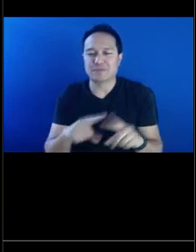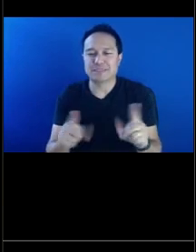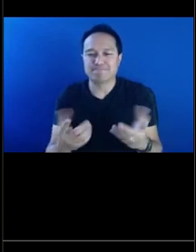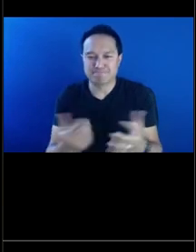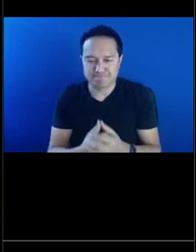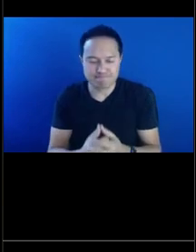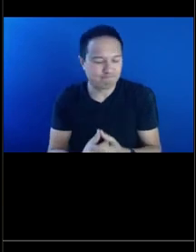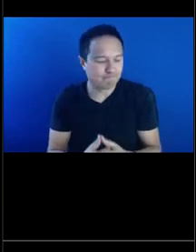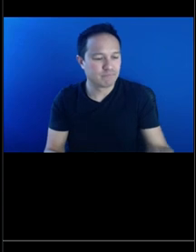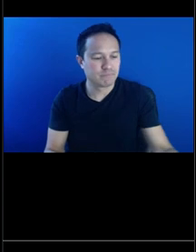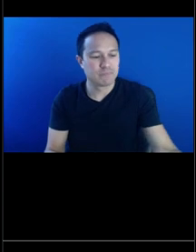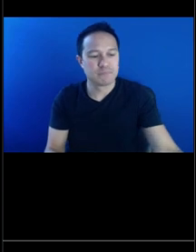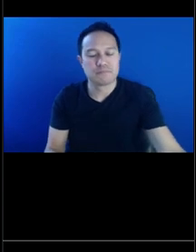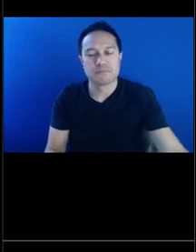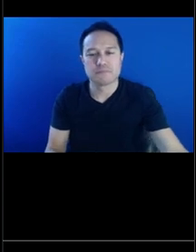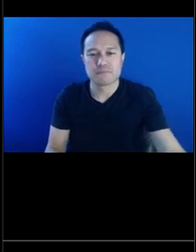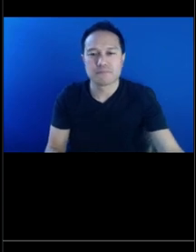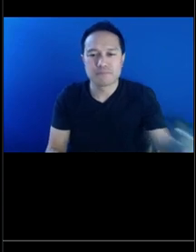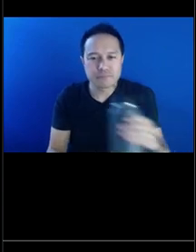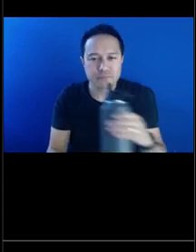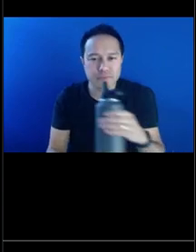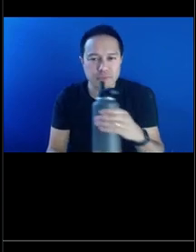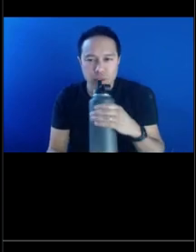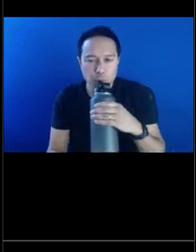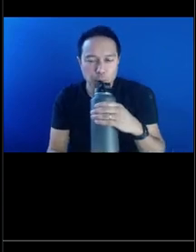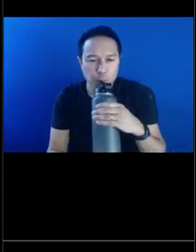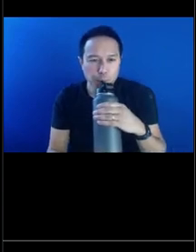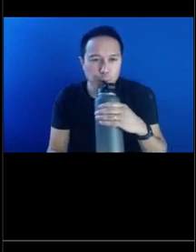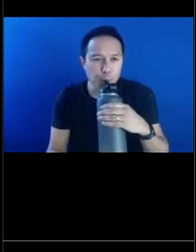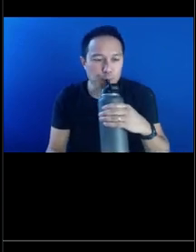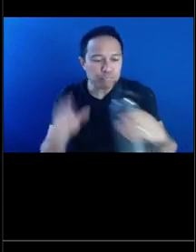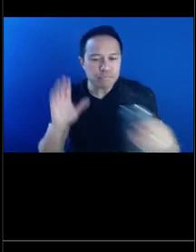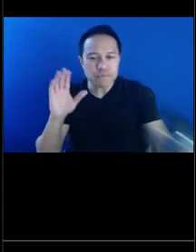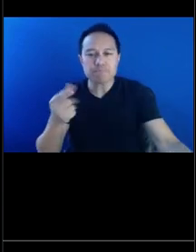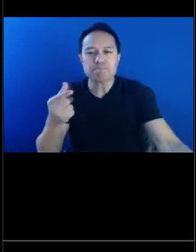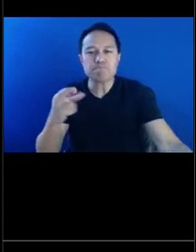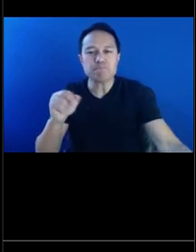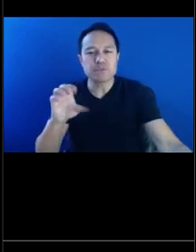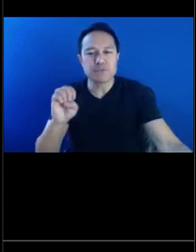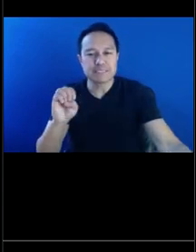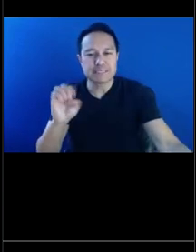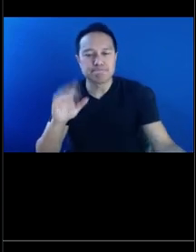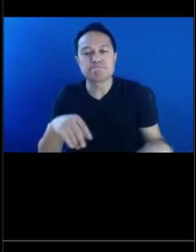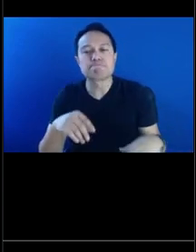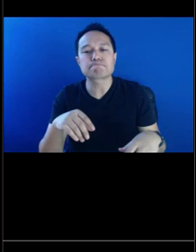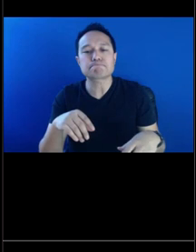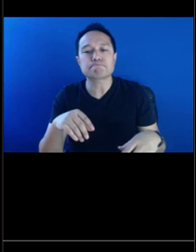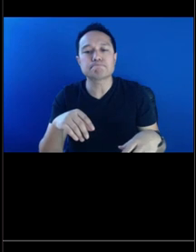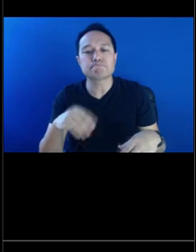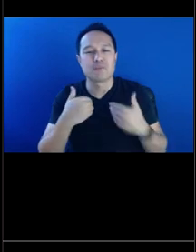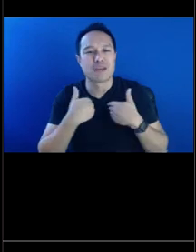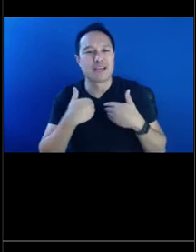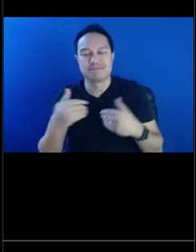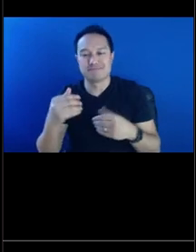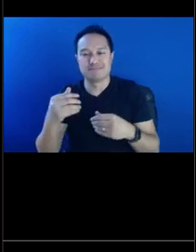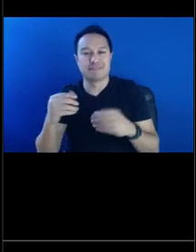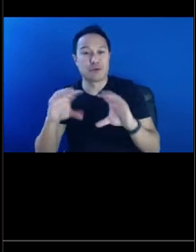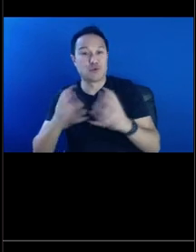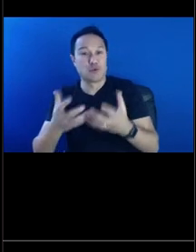answered already. This is Grace from the chat box. And as I told you, Stacy, we have a very inquisitive crew. So I have a lot